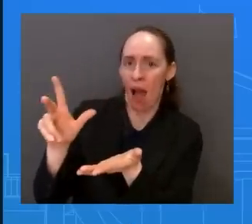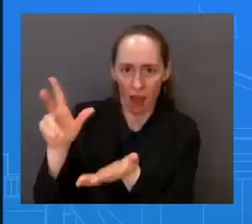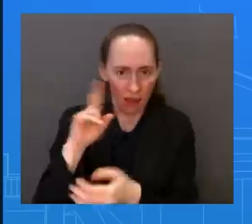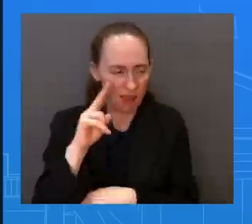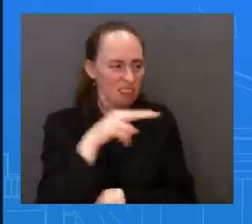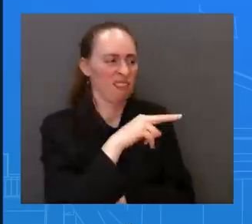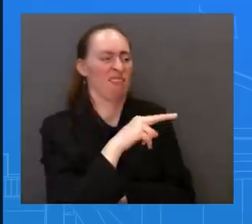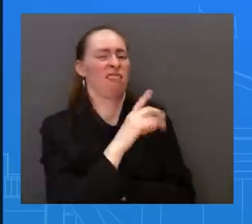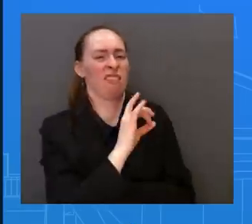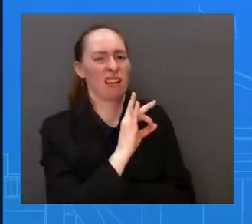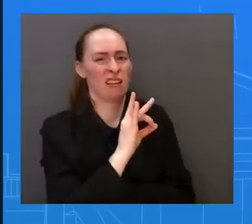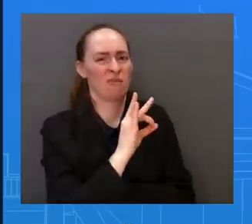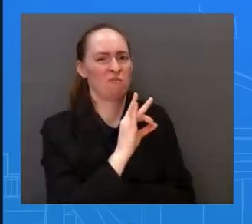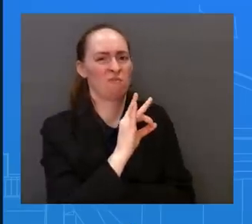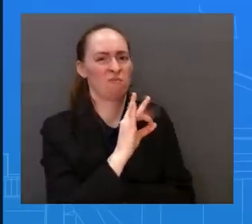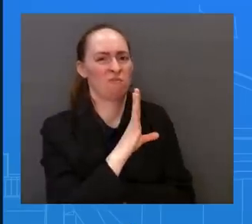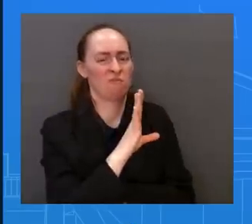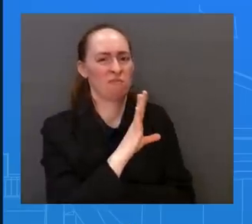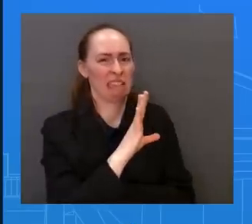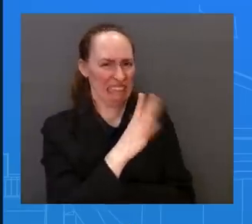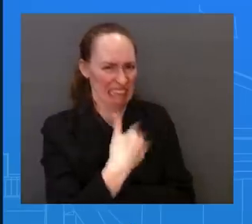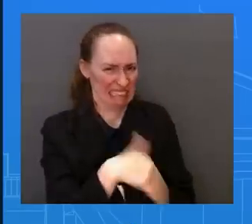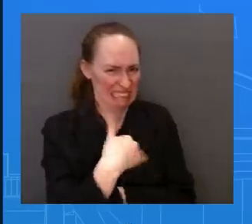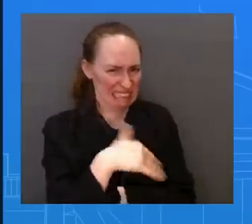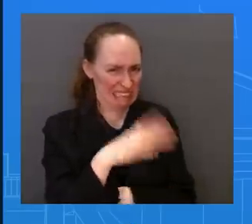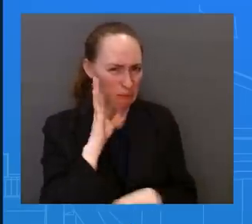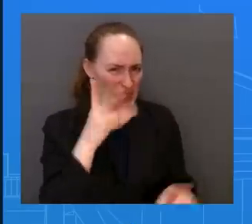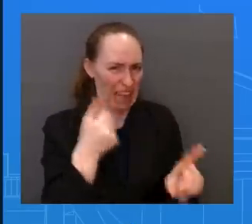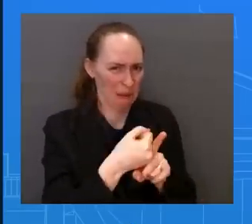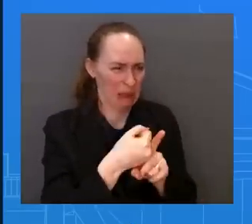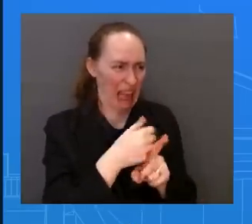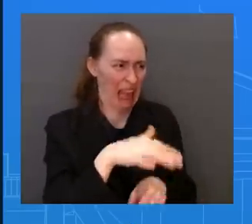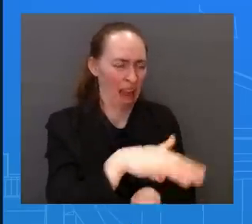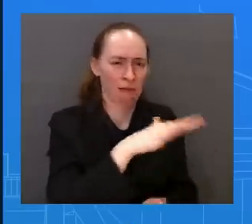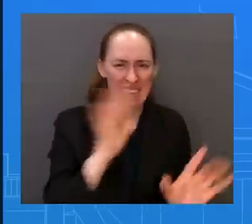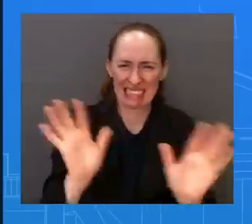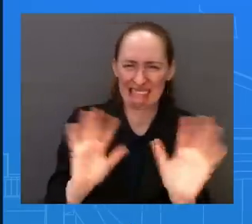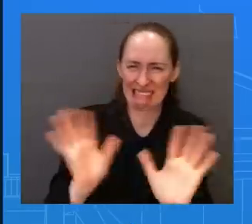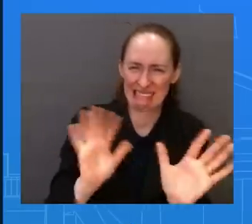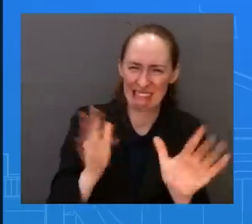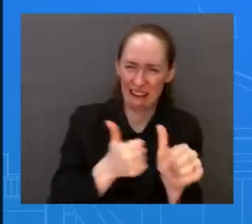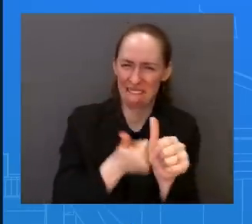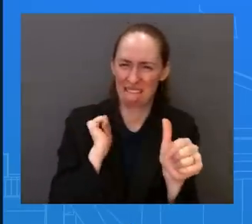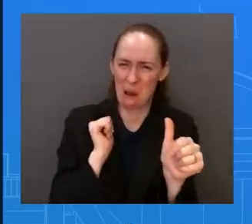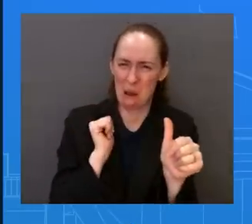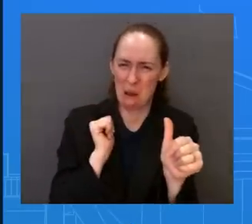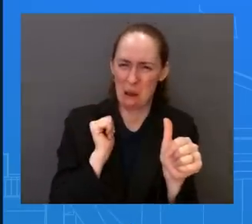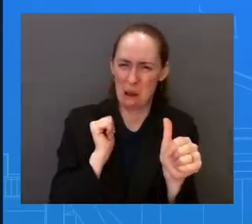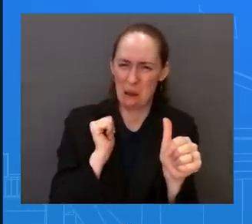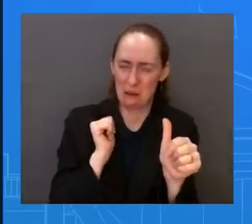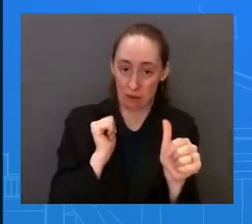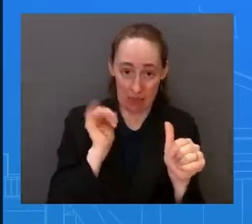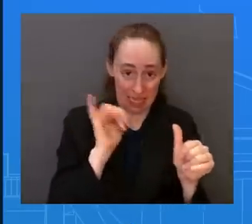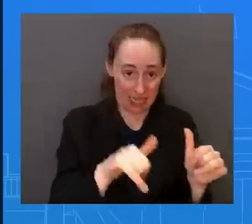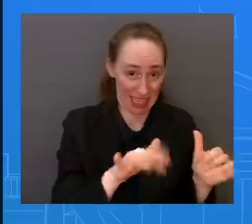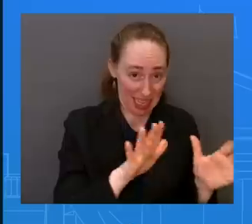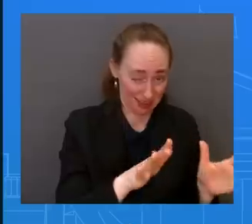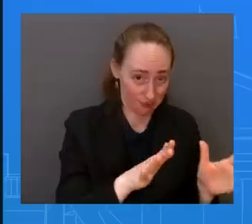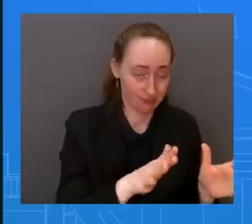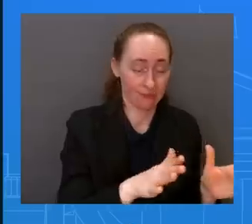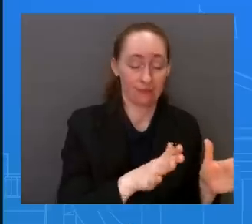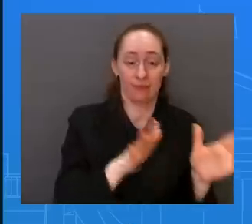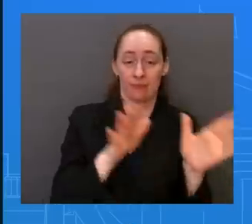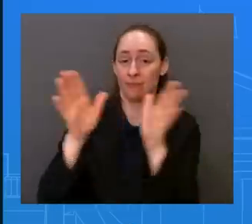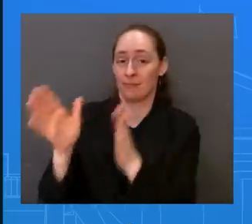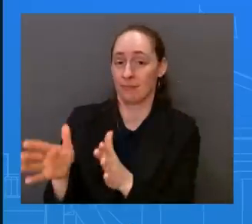we cannot get close to. Separate from that issue, having a conversation about